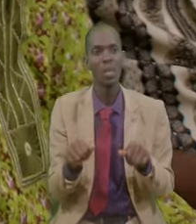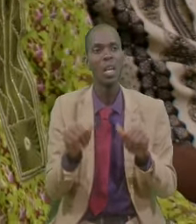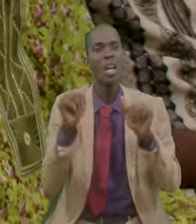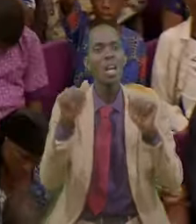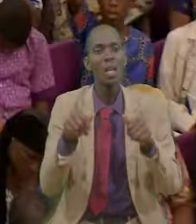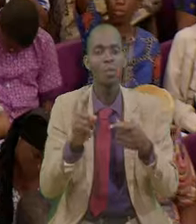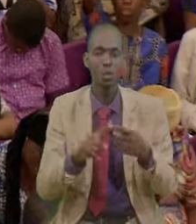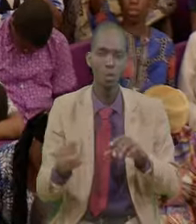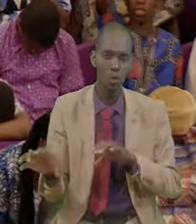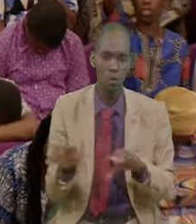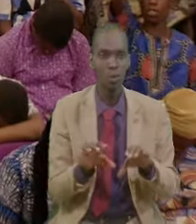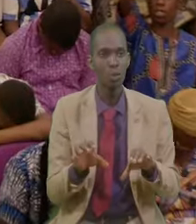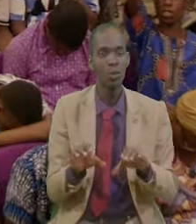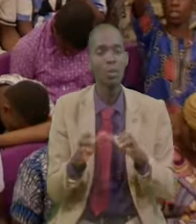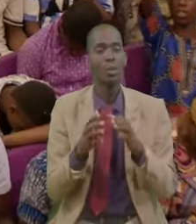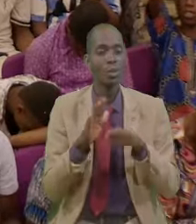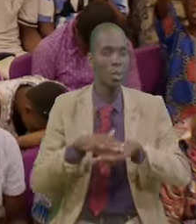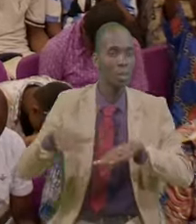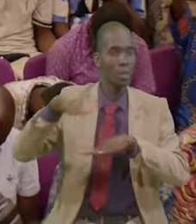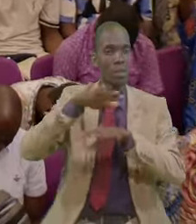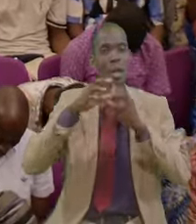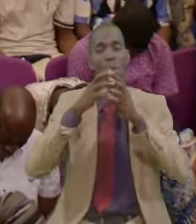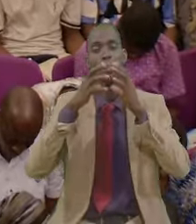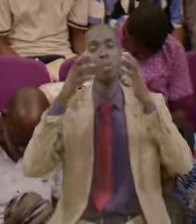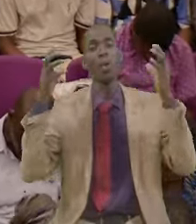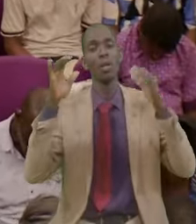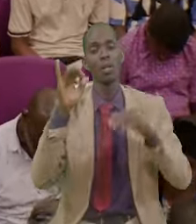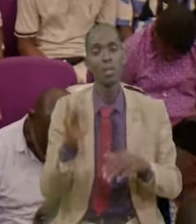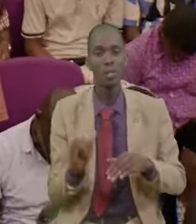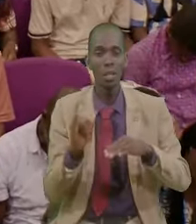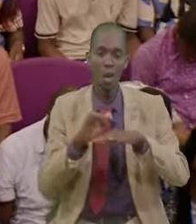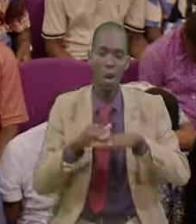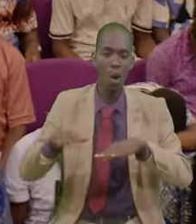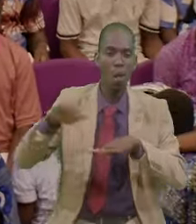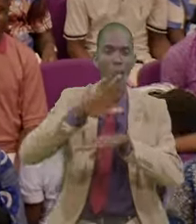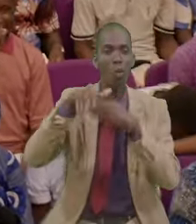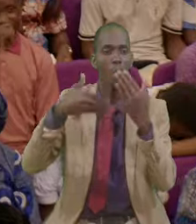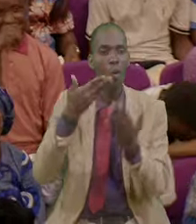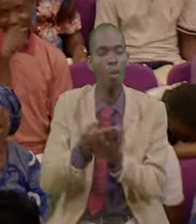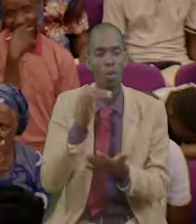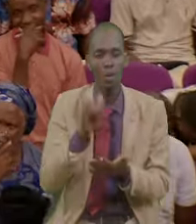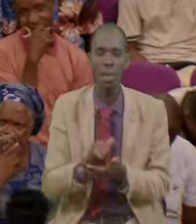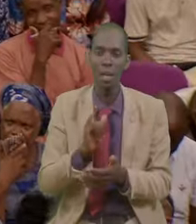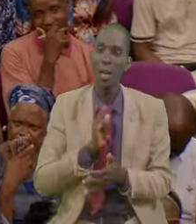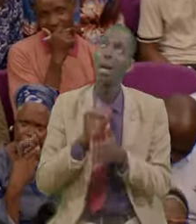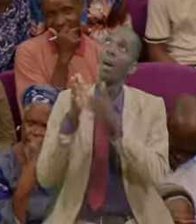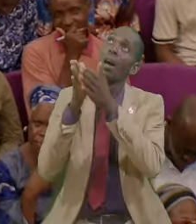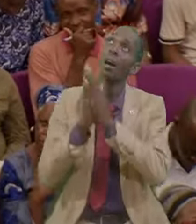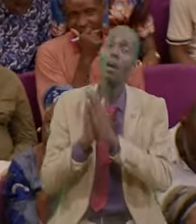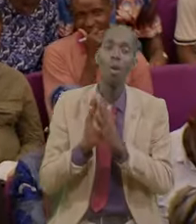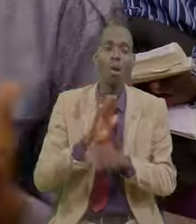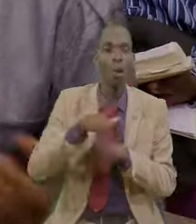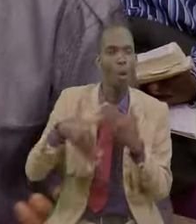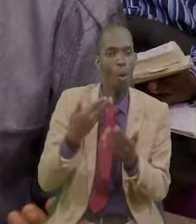do exceeding abundantly above all that I ask, all that